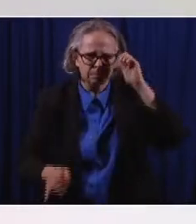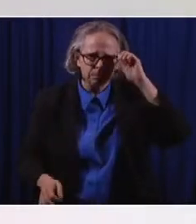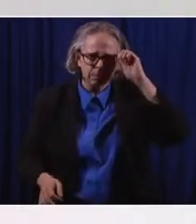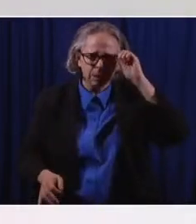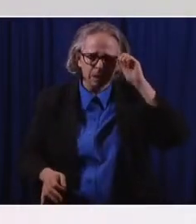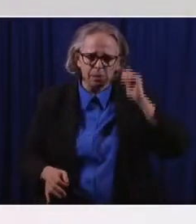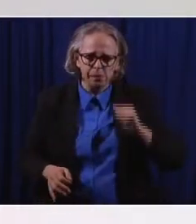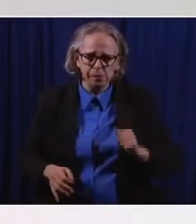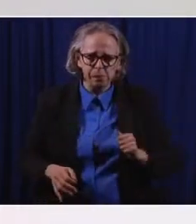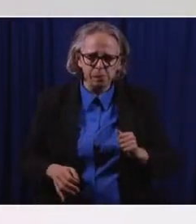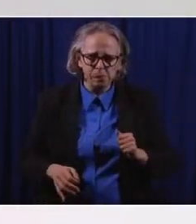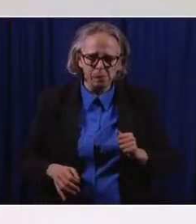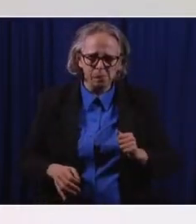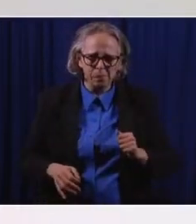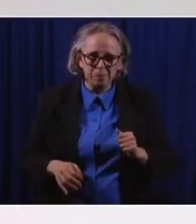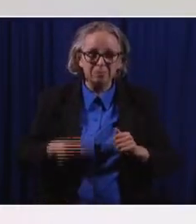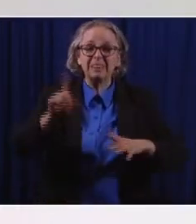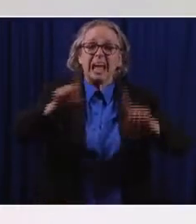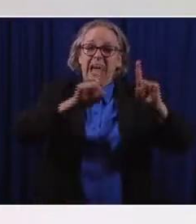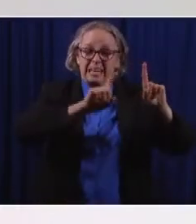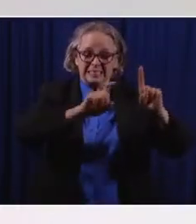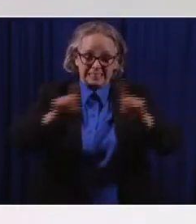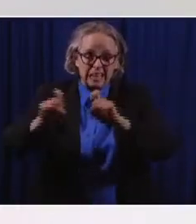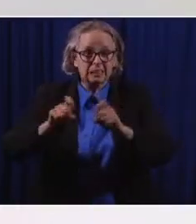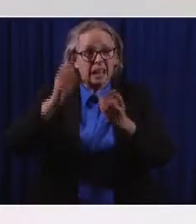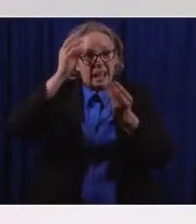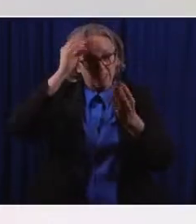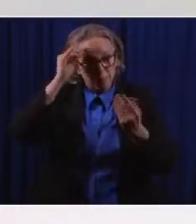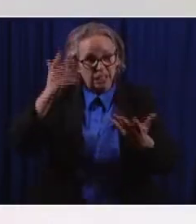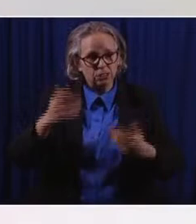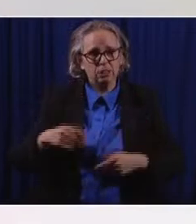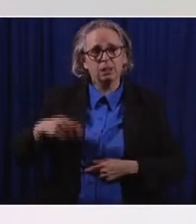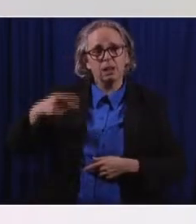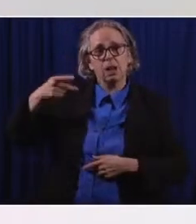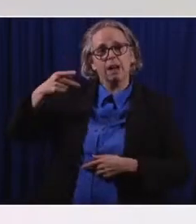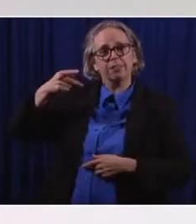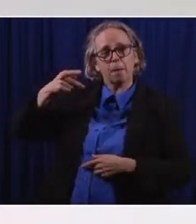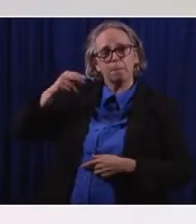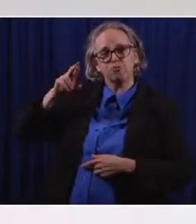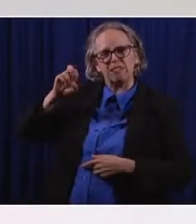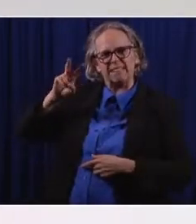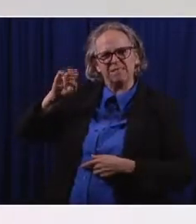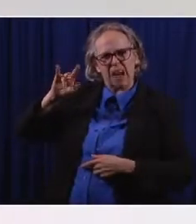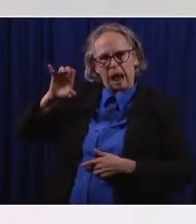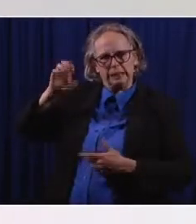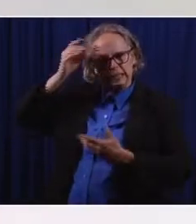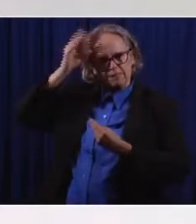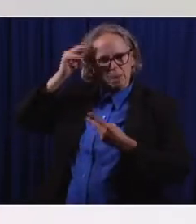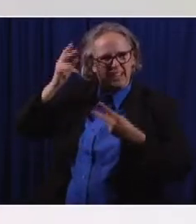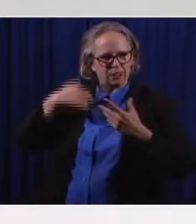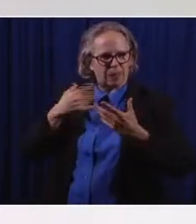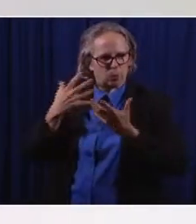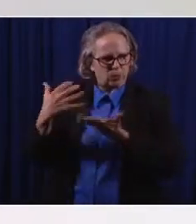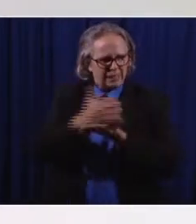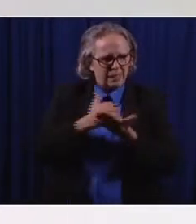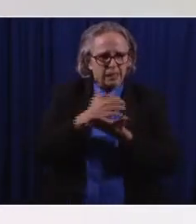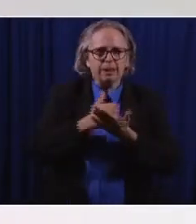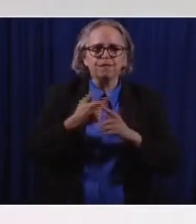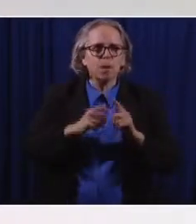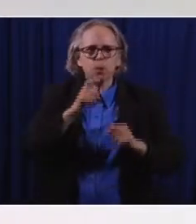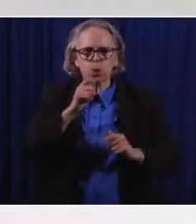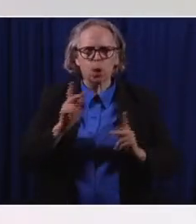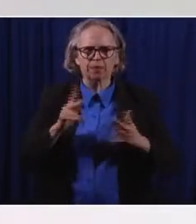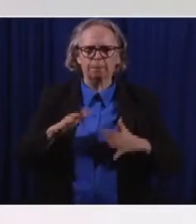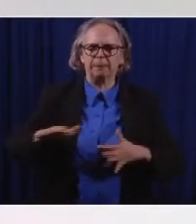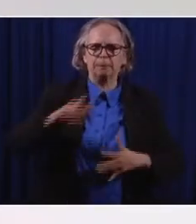testing and prevalence information that we have in Ohio, but also across the country, comes from people seeking testing because they're unwell or they've had